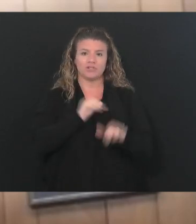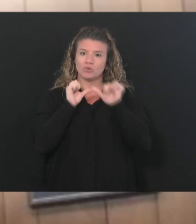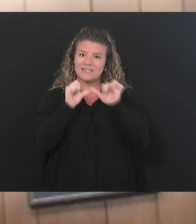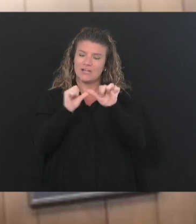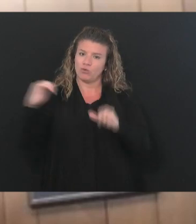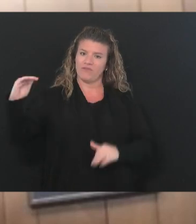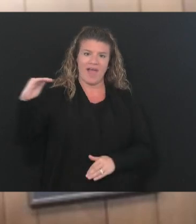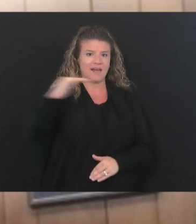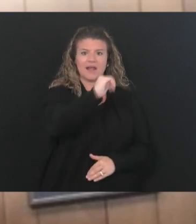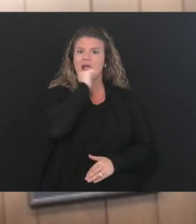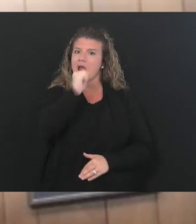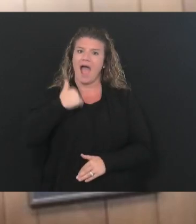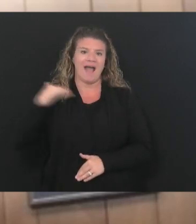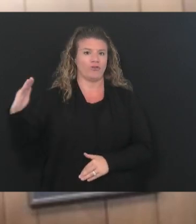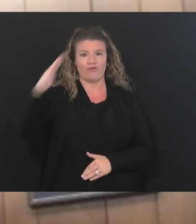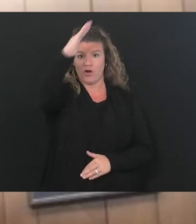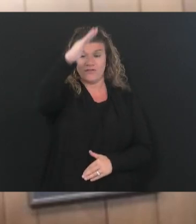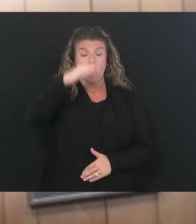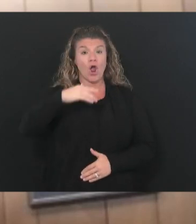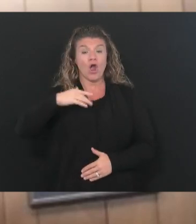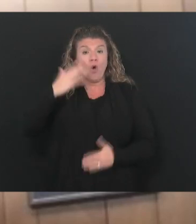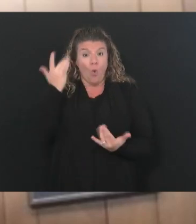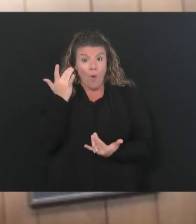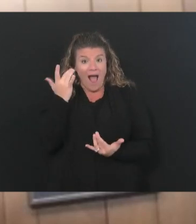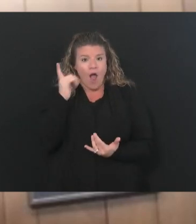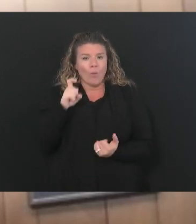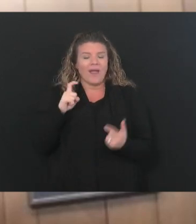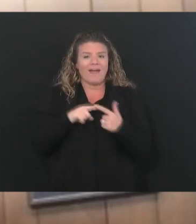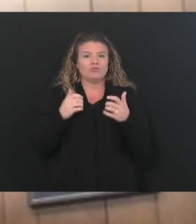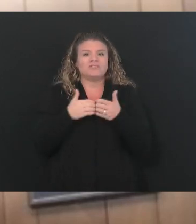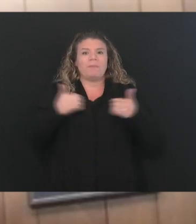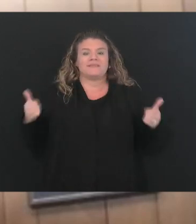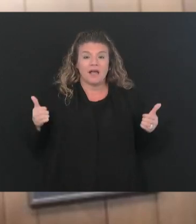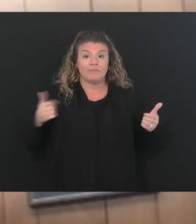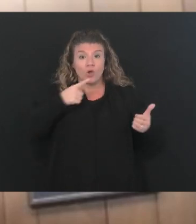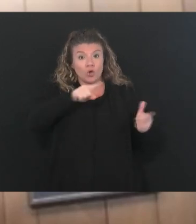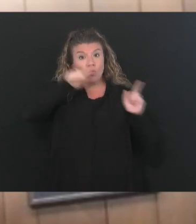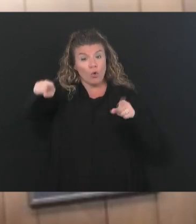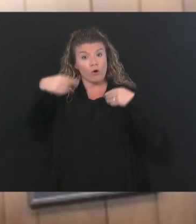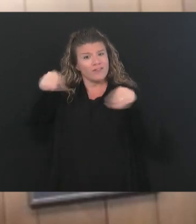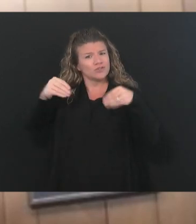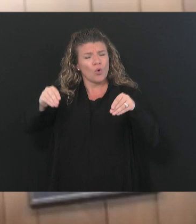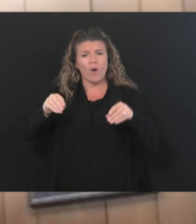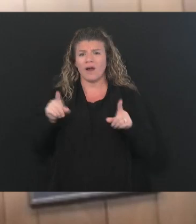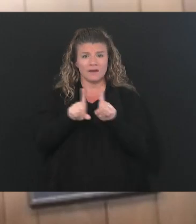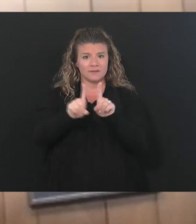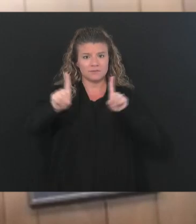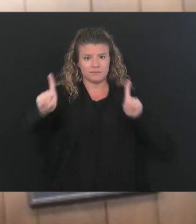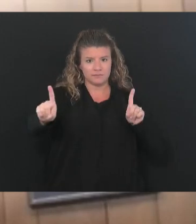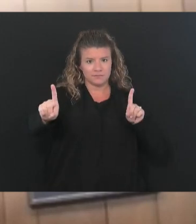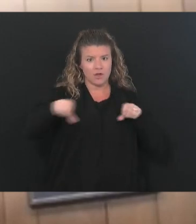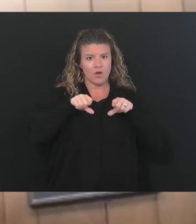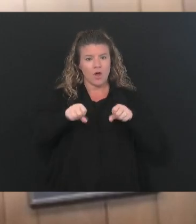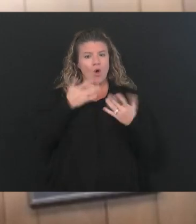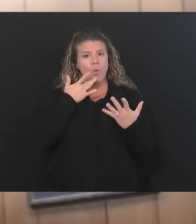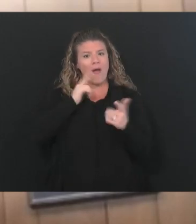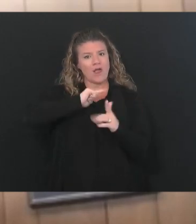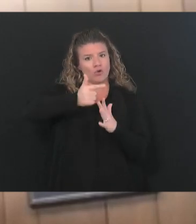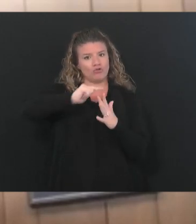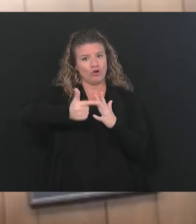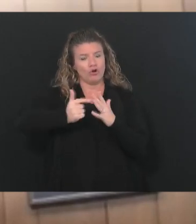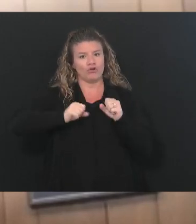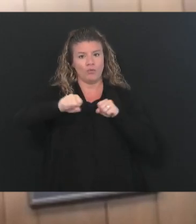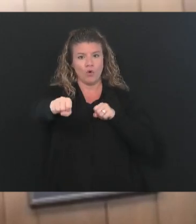West Virginia. So we've got to space out in these stores. We've got to do those things that we're asking, because that's the equivalent